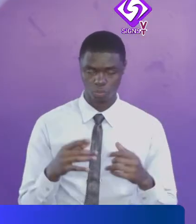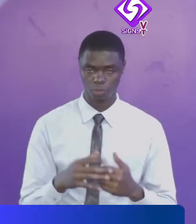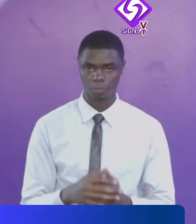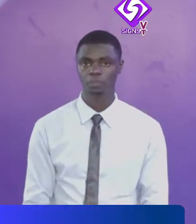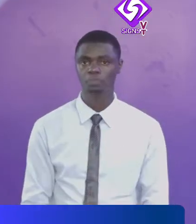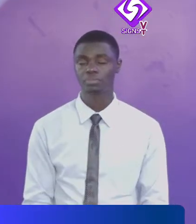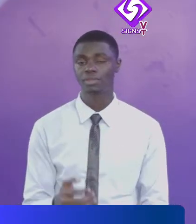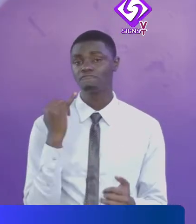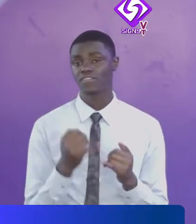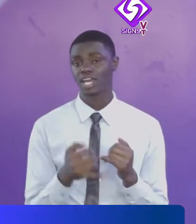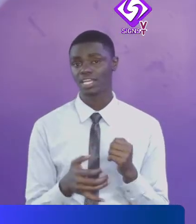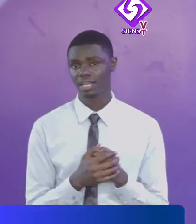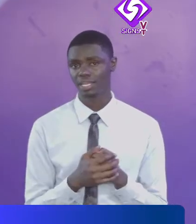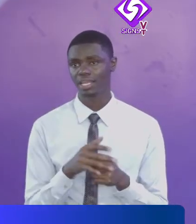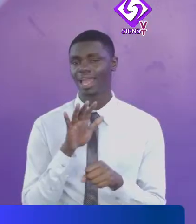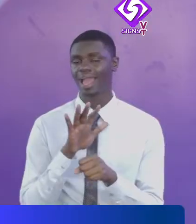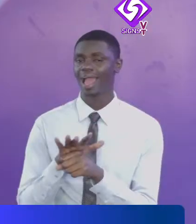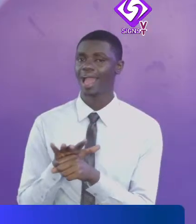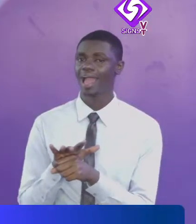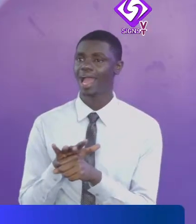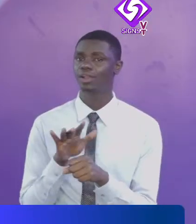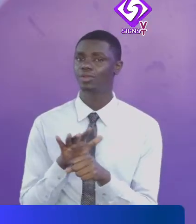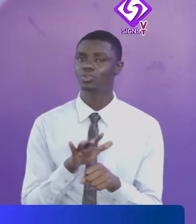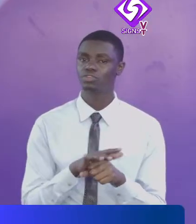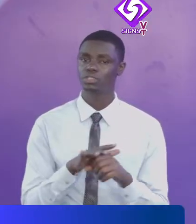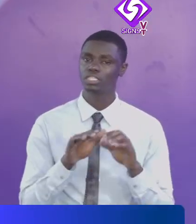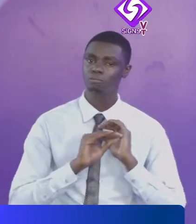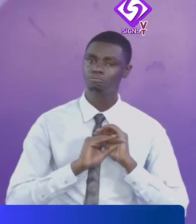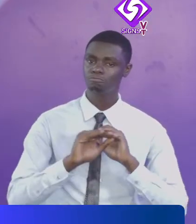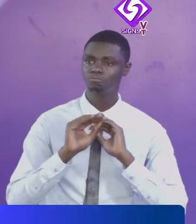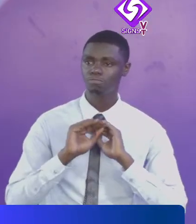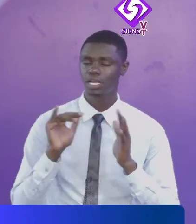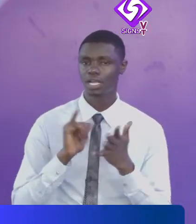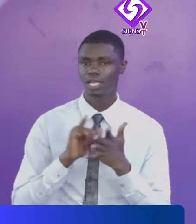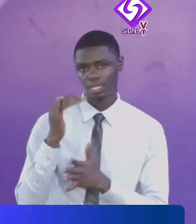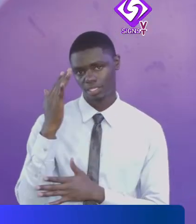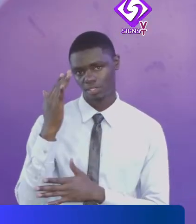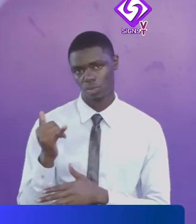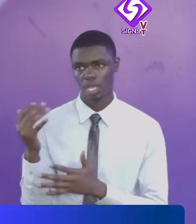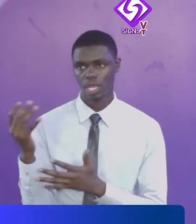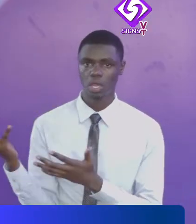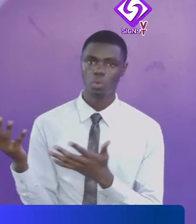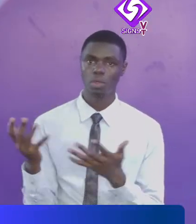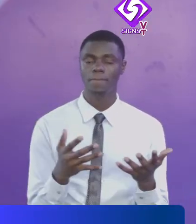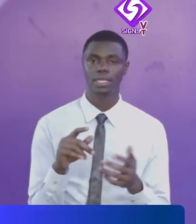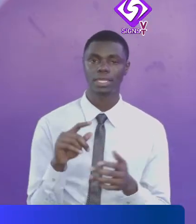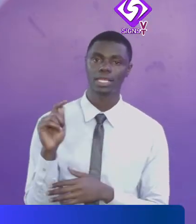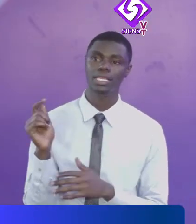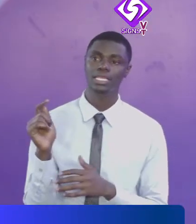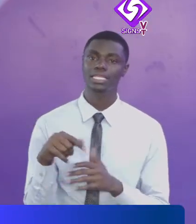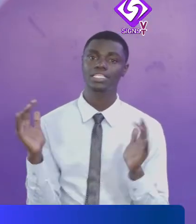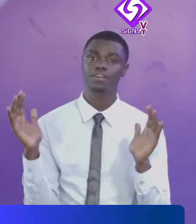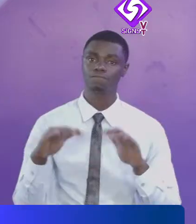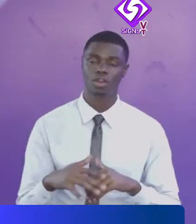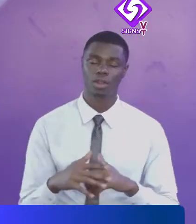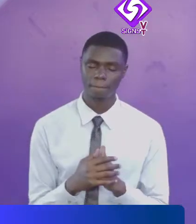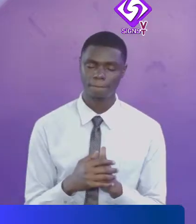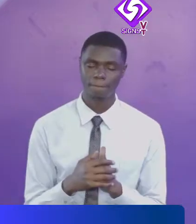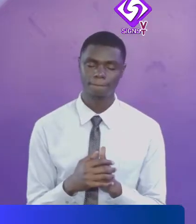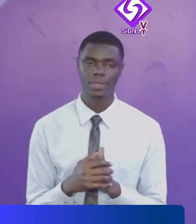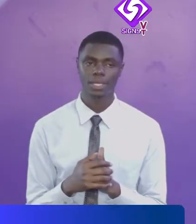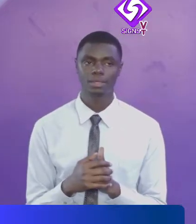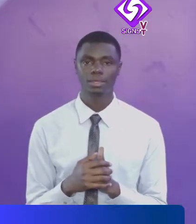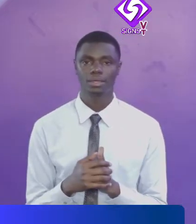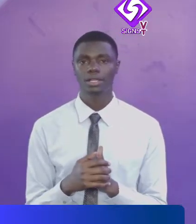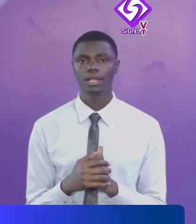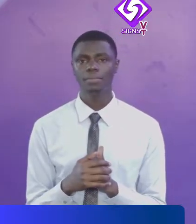Finally, a lot of it is educative. And that's why we are doing the kind of forums that you're seeing today. And last week, we also did have a webinar.